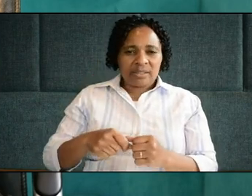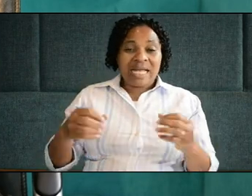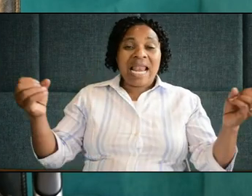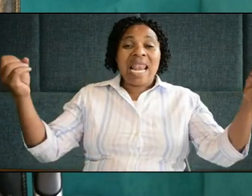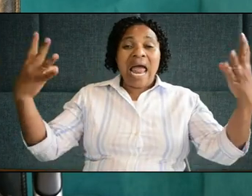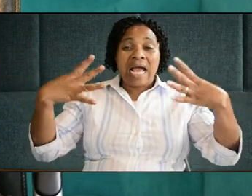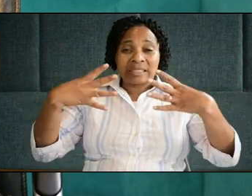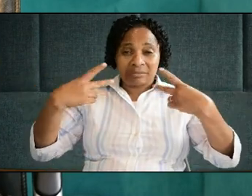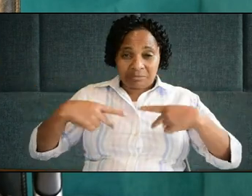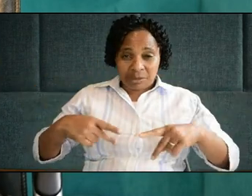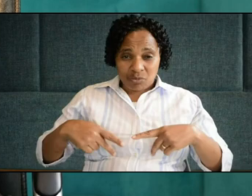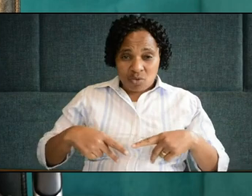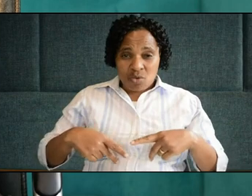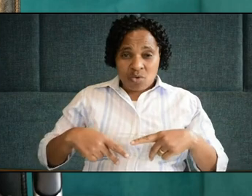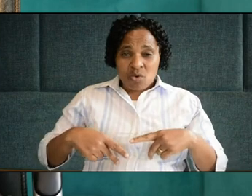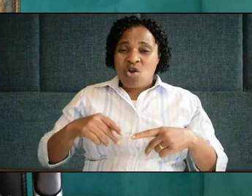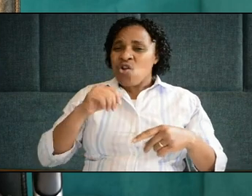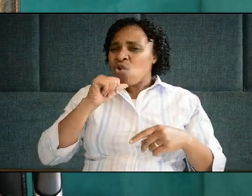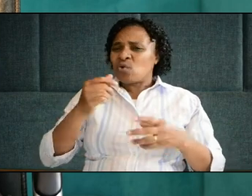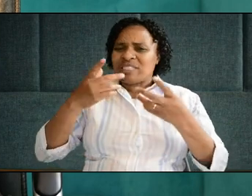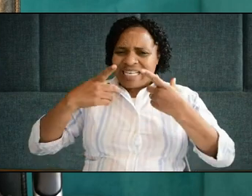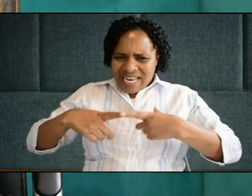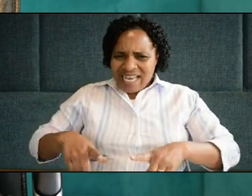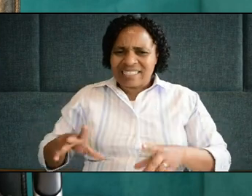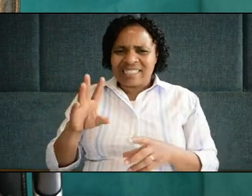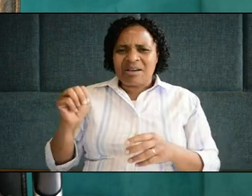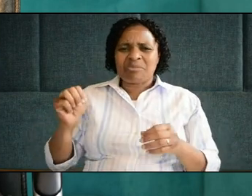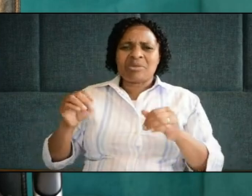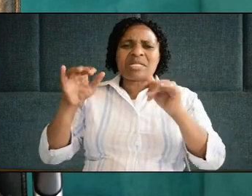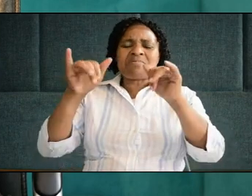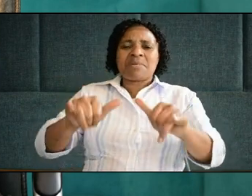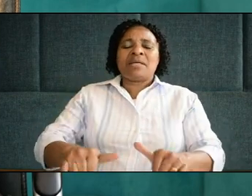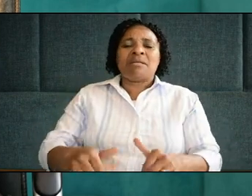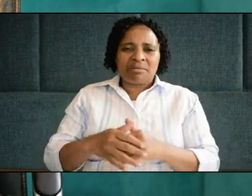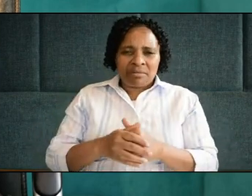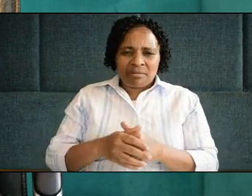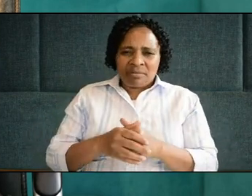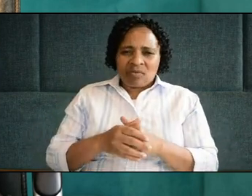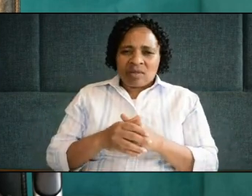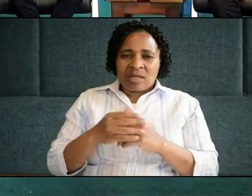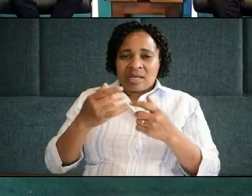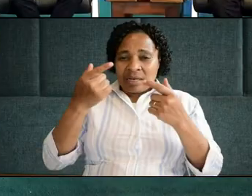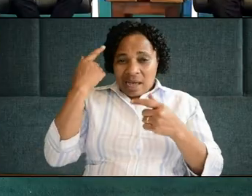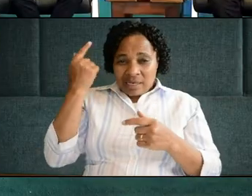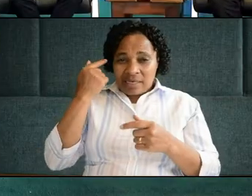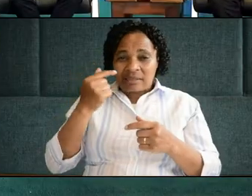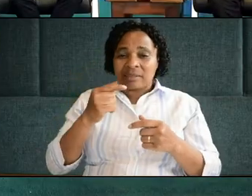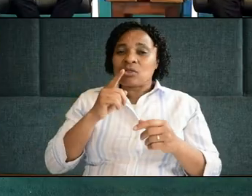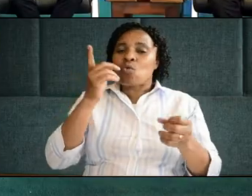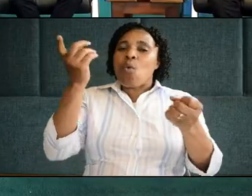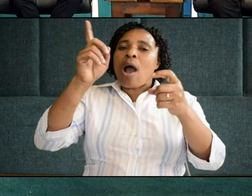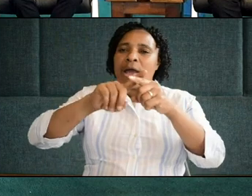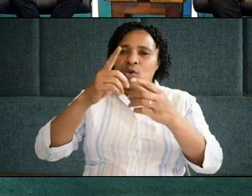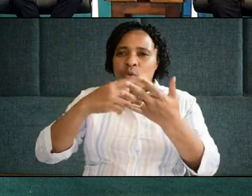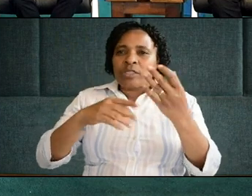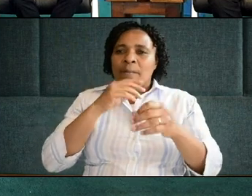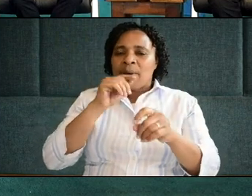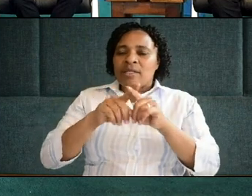enlighten people and not let them remain in ignorance. Mm-hmm. Just to add on what my brother has just